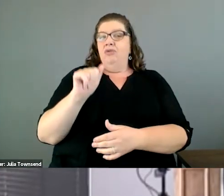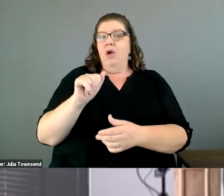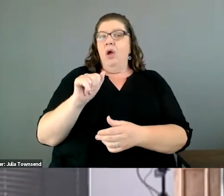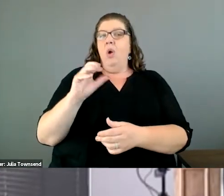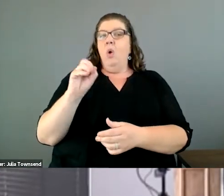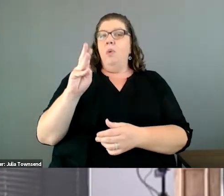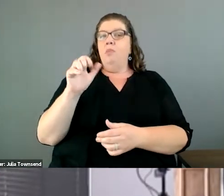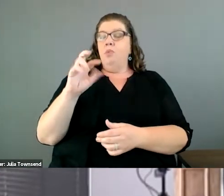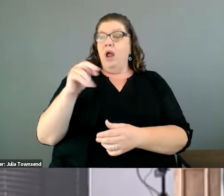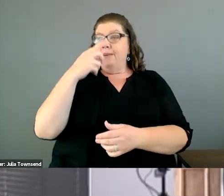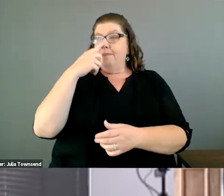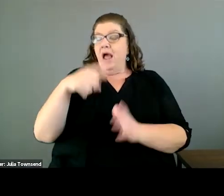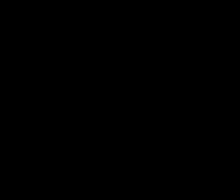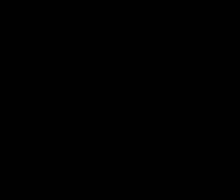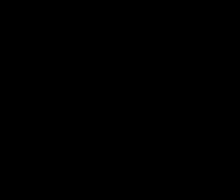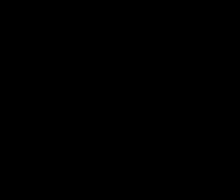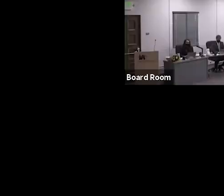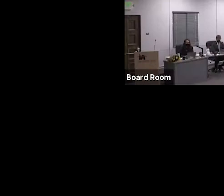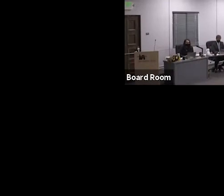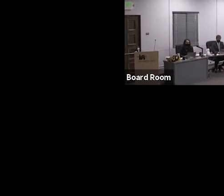video of their responses.